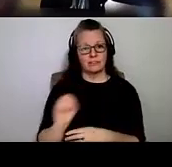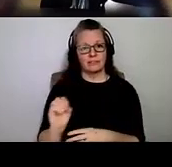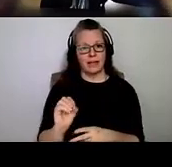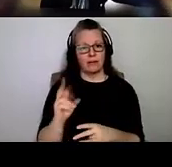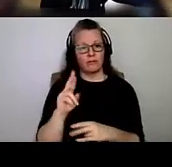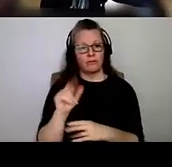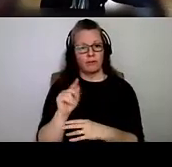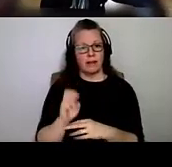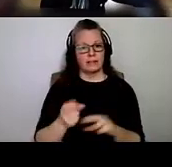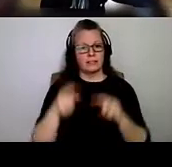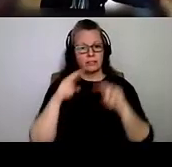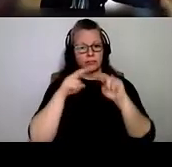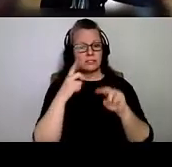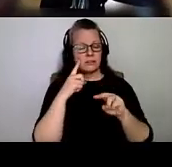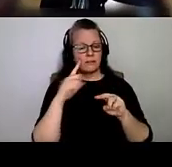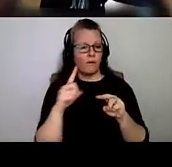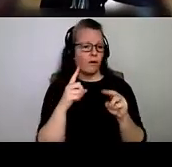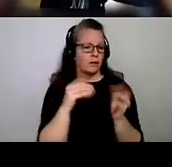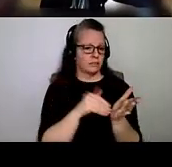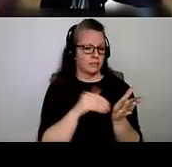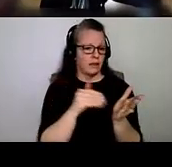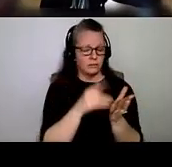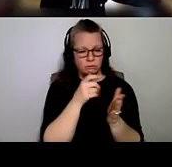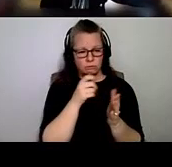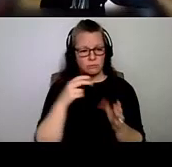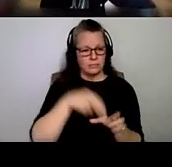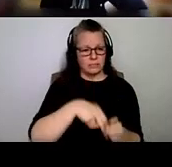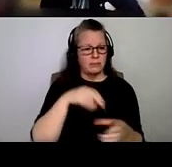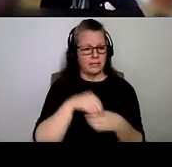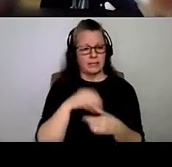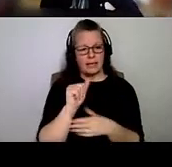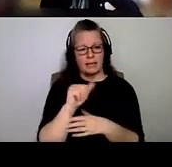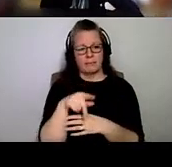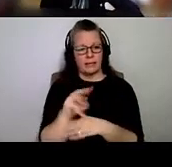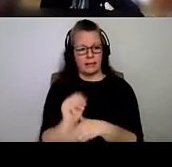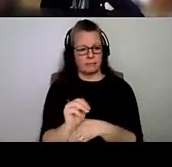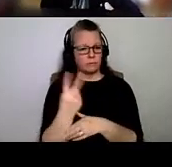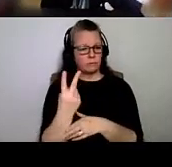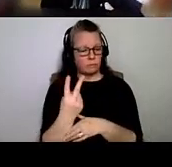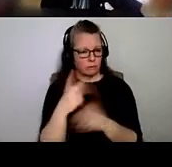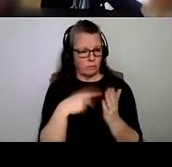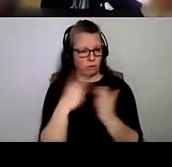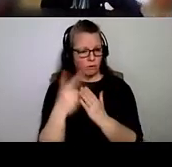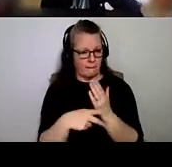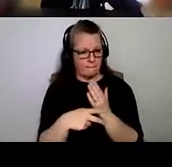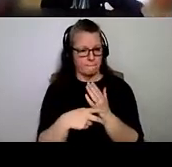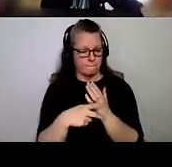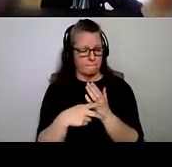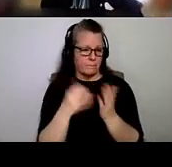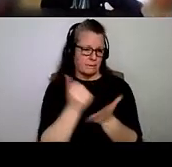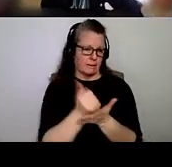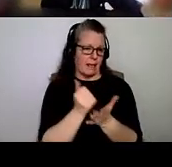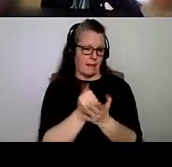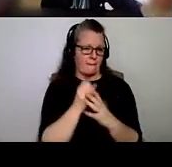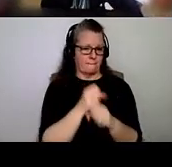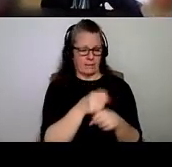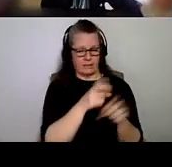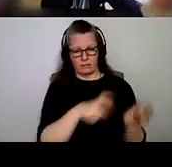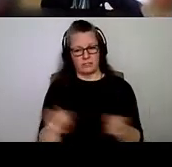rate increase for providers who are participating in the APM2 program to help them make this